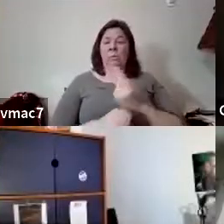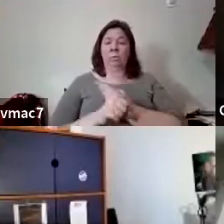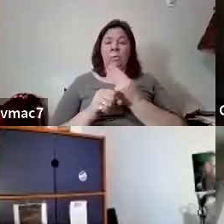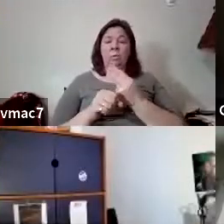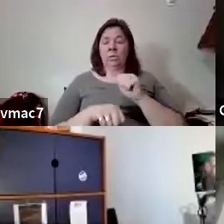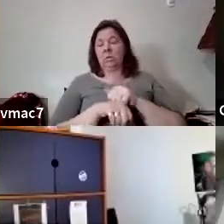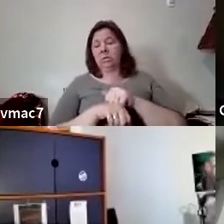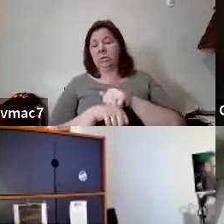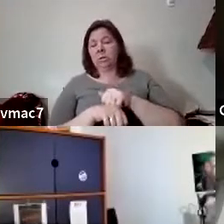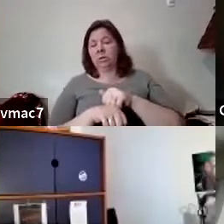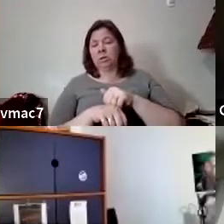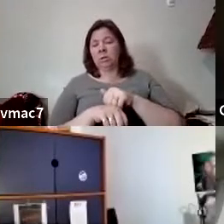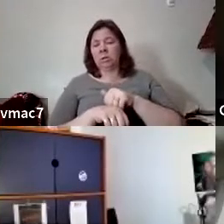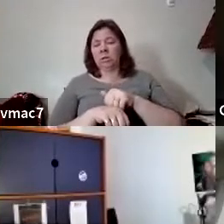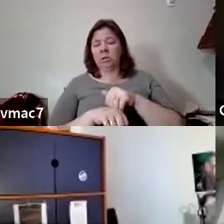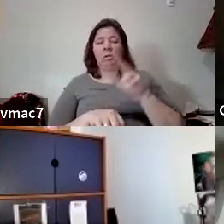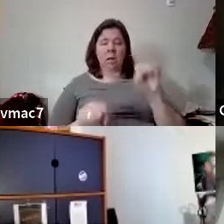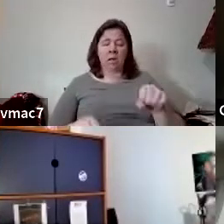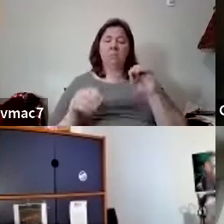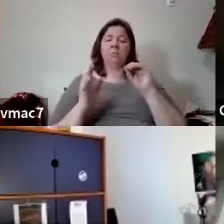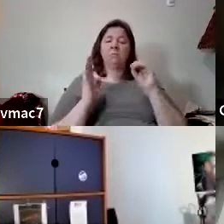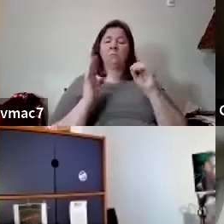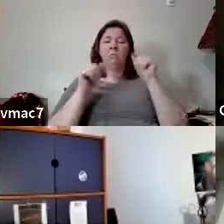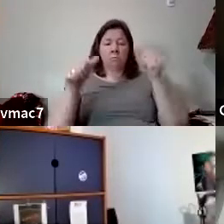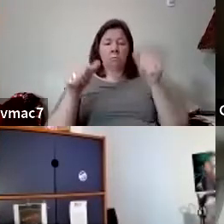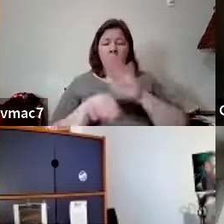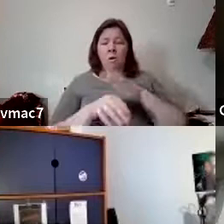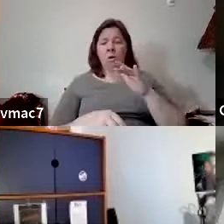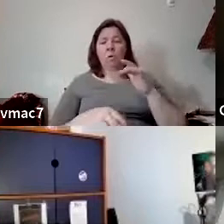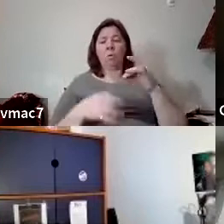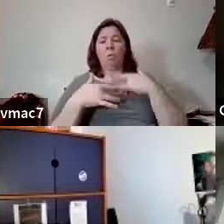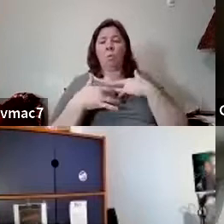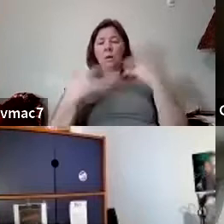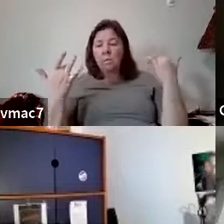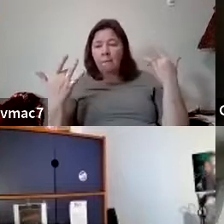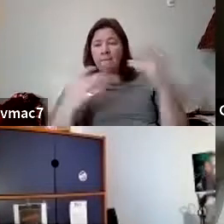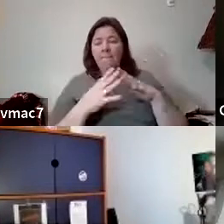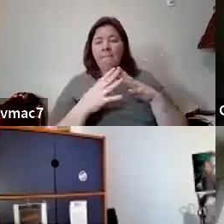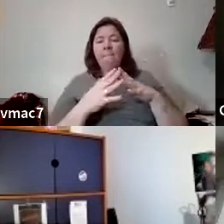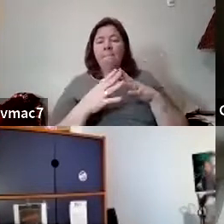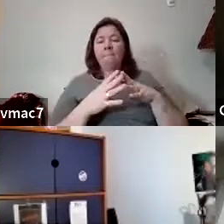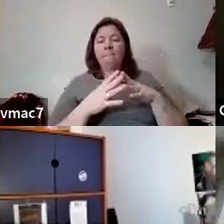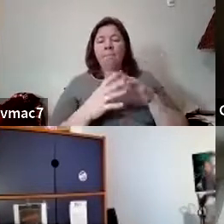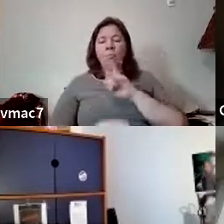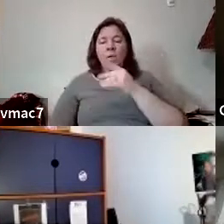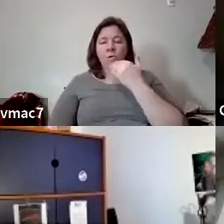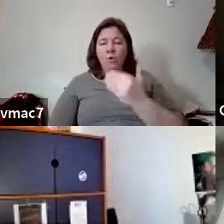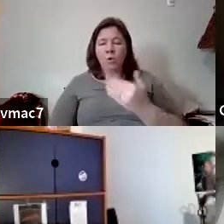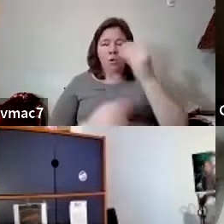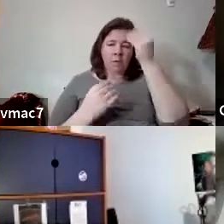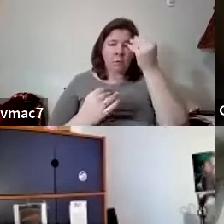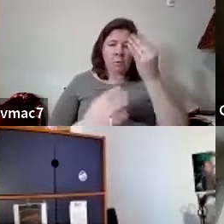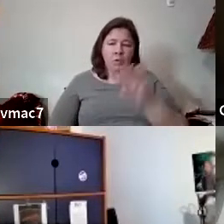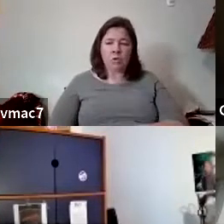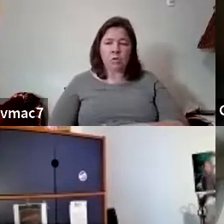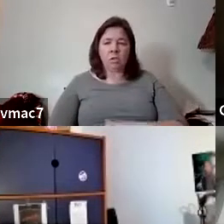a broadcast message on WhatsApp or put it onto your Telegram groups if you have that, what have you. It's really good information. And